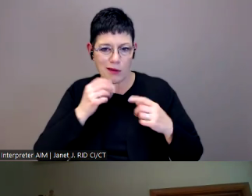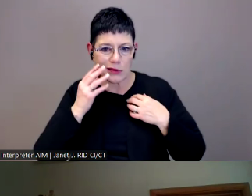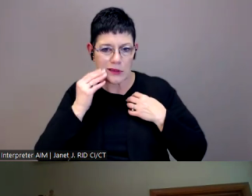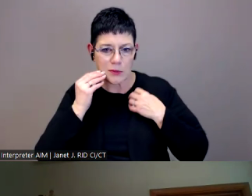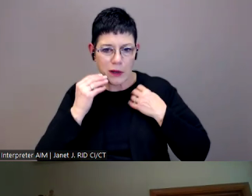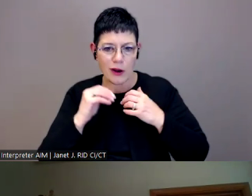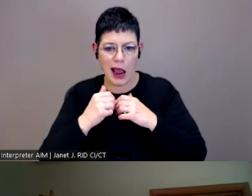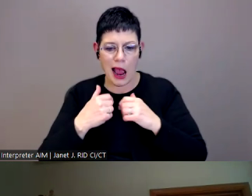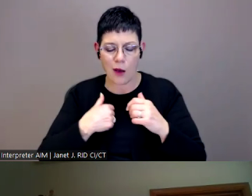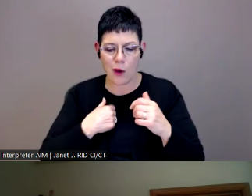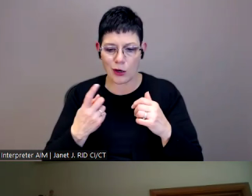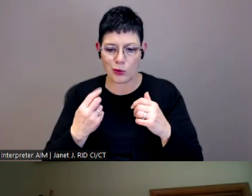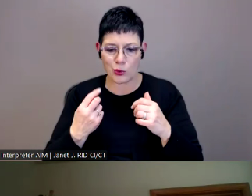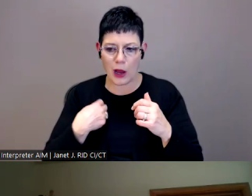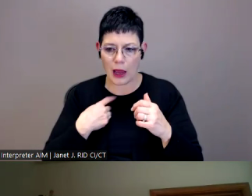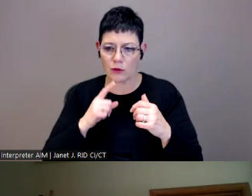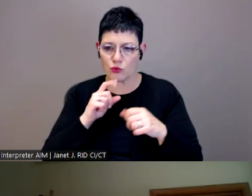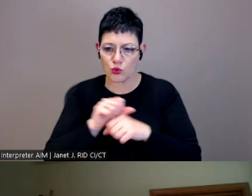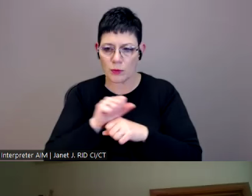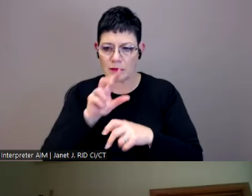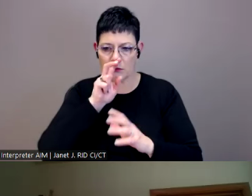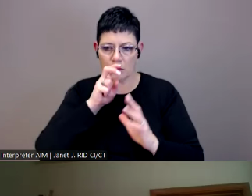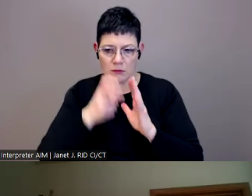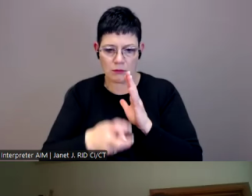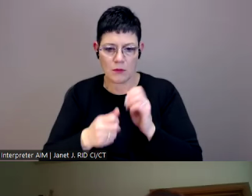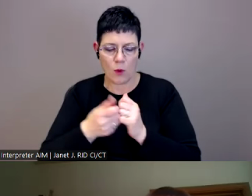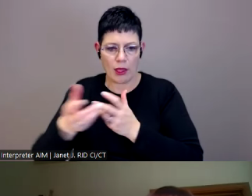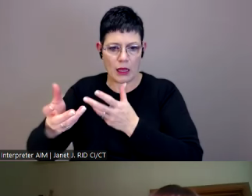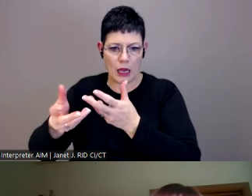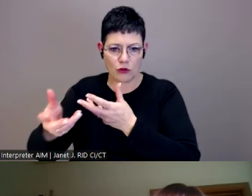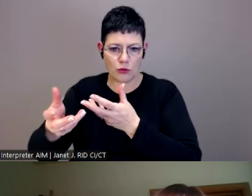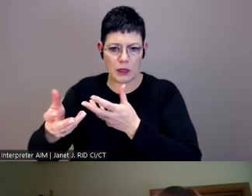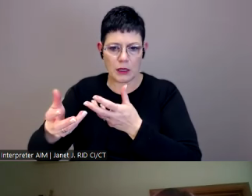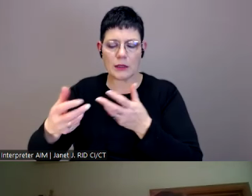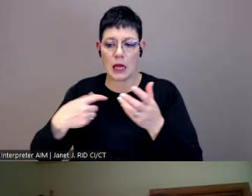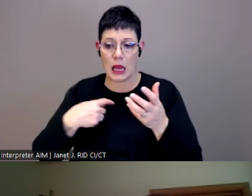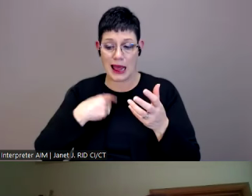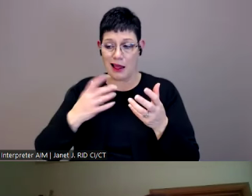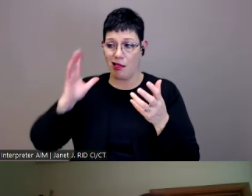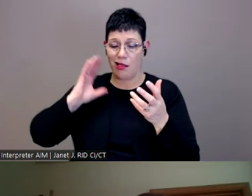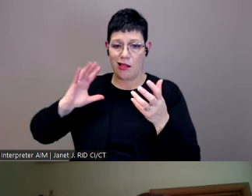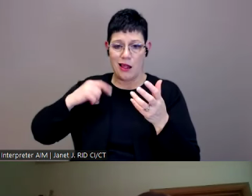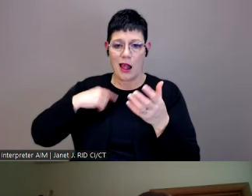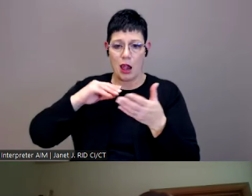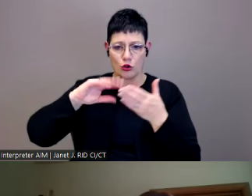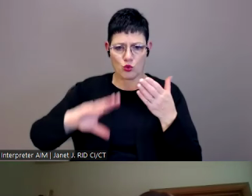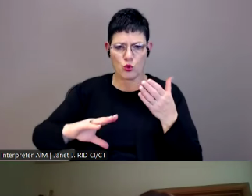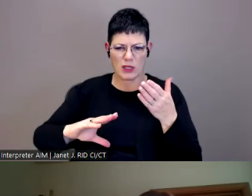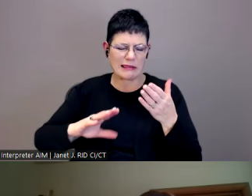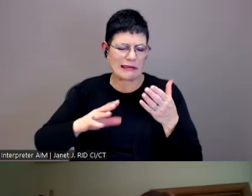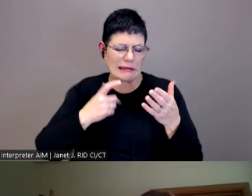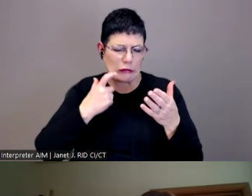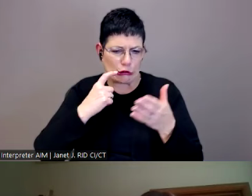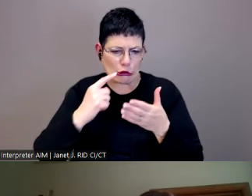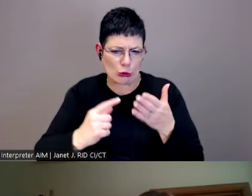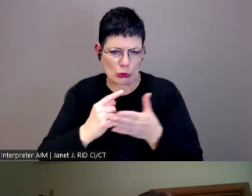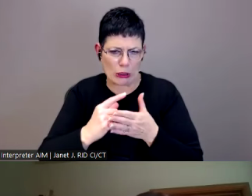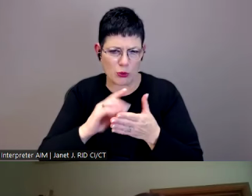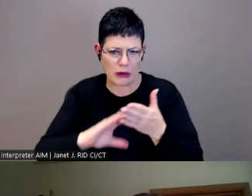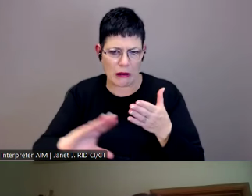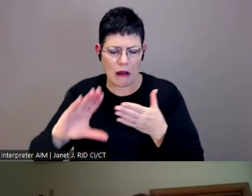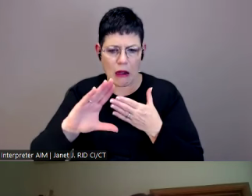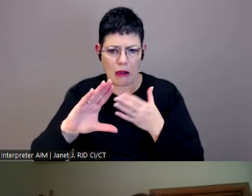got invested in engagement when I was a student that just graduated college and